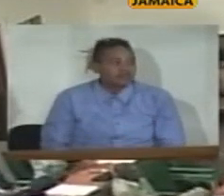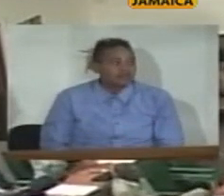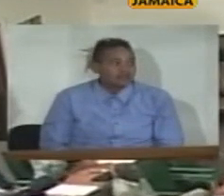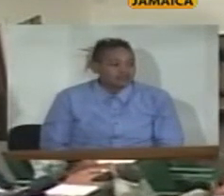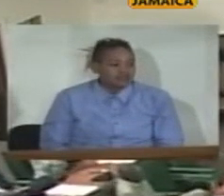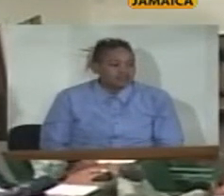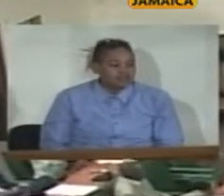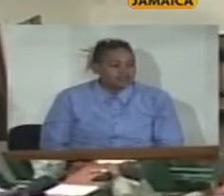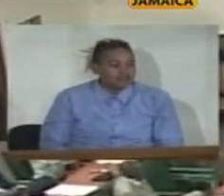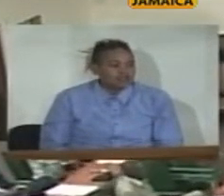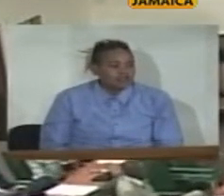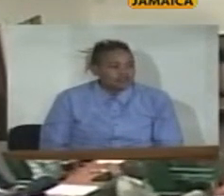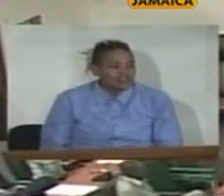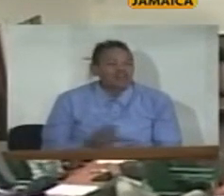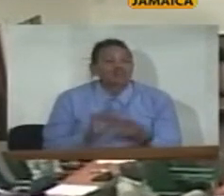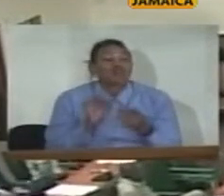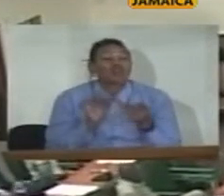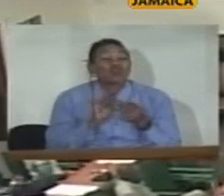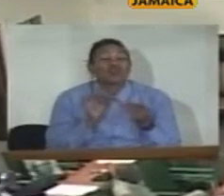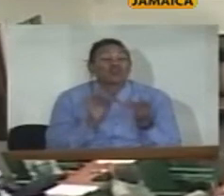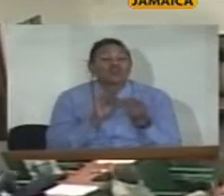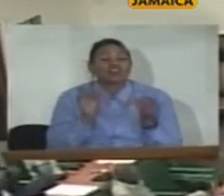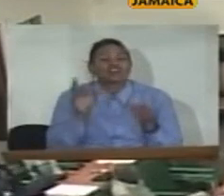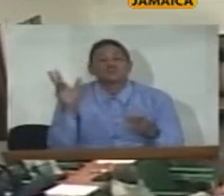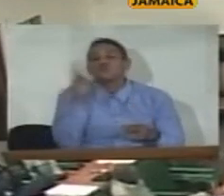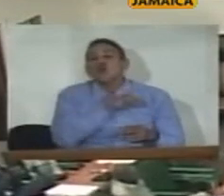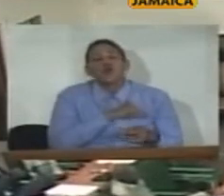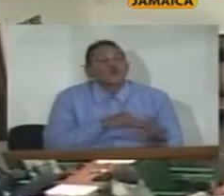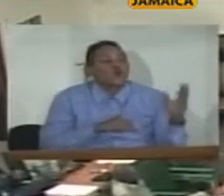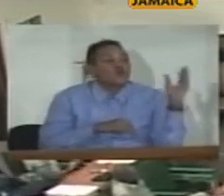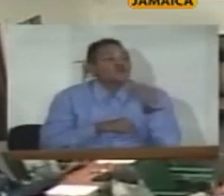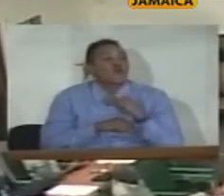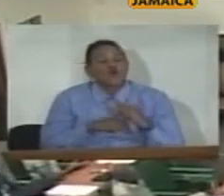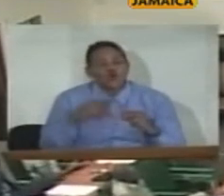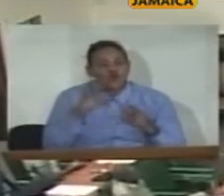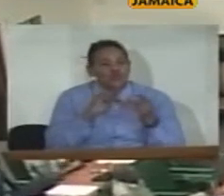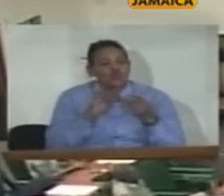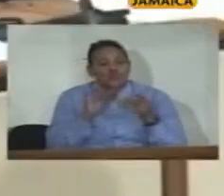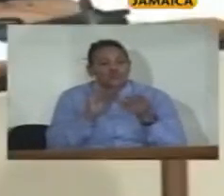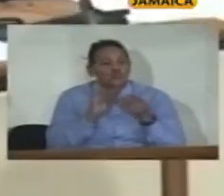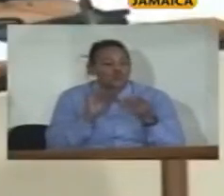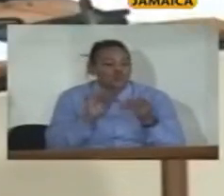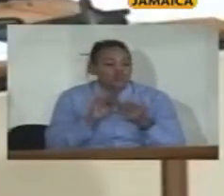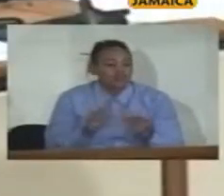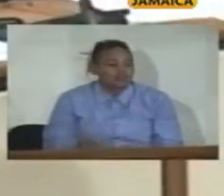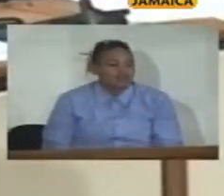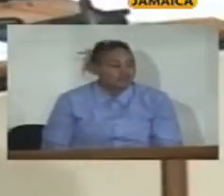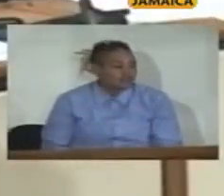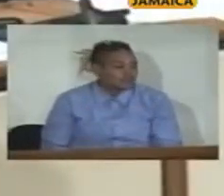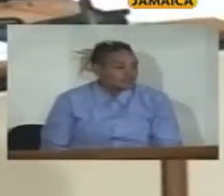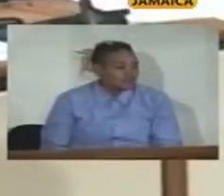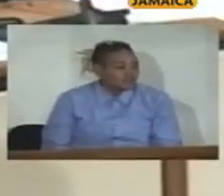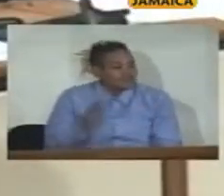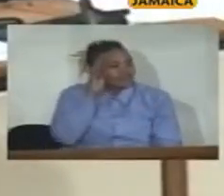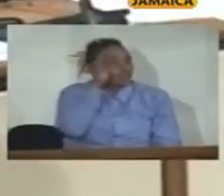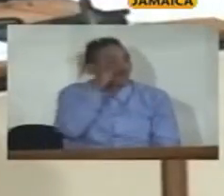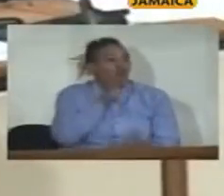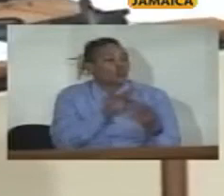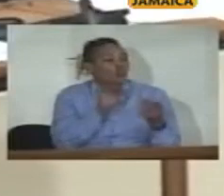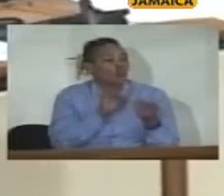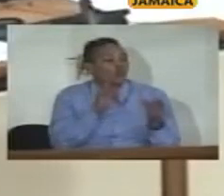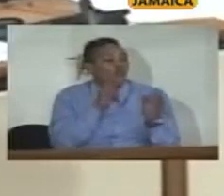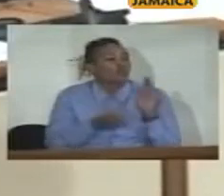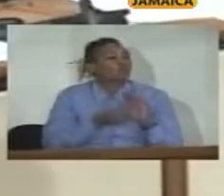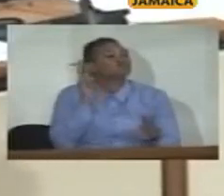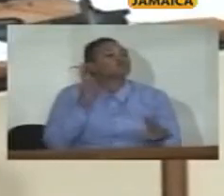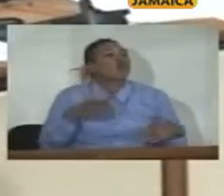not enjoy you. I will not enjoy you in that propaganda. Talk about withdraw. Withdraw